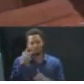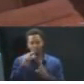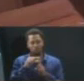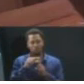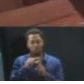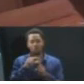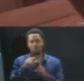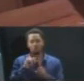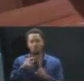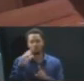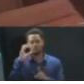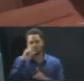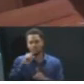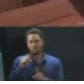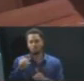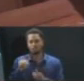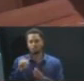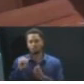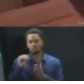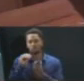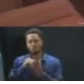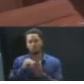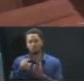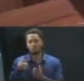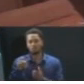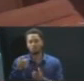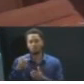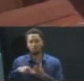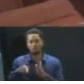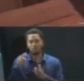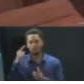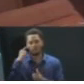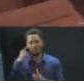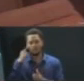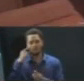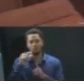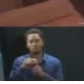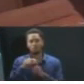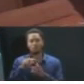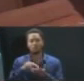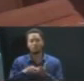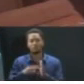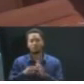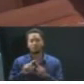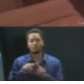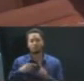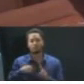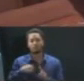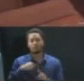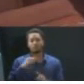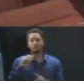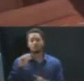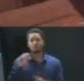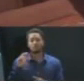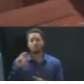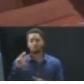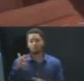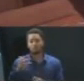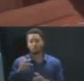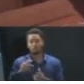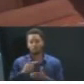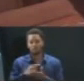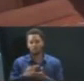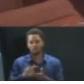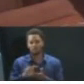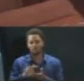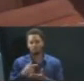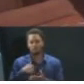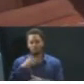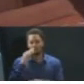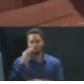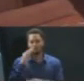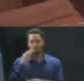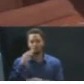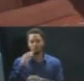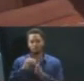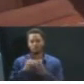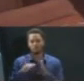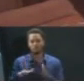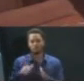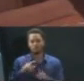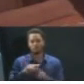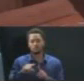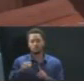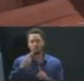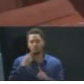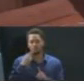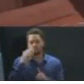that for the first one. I told my 3rd grader the same thing, and while he didn't get physically ill over this test, he did have some post-test